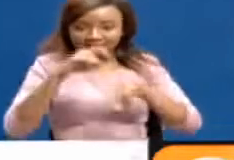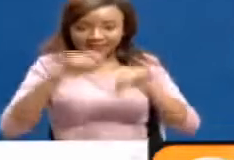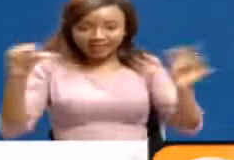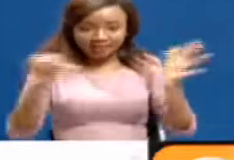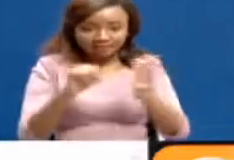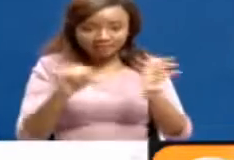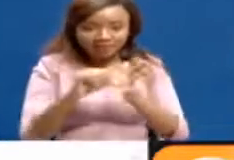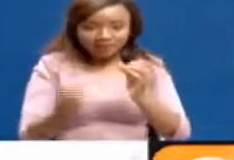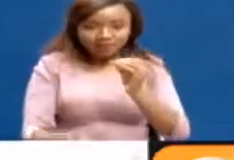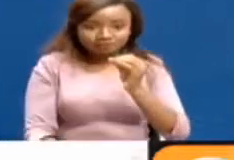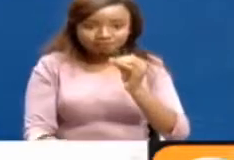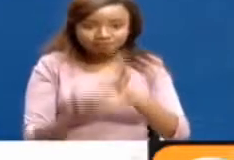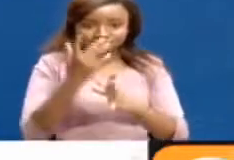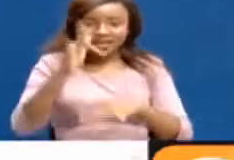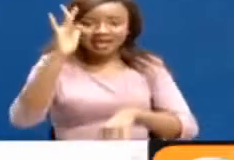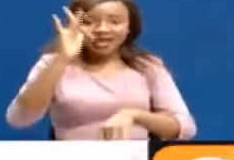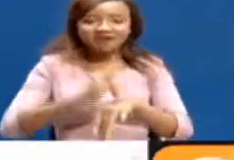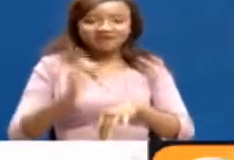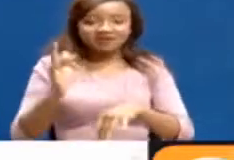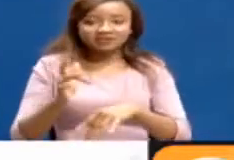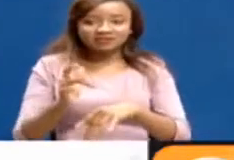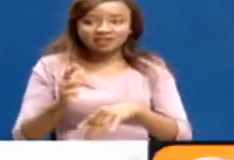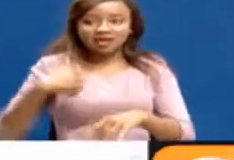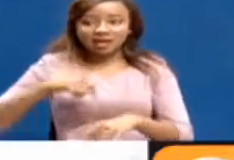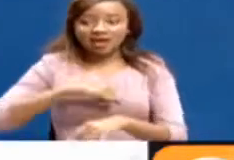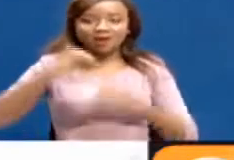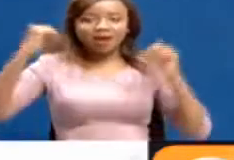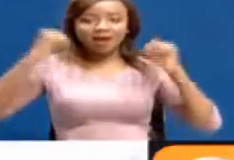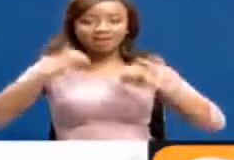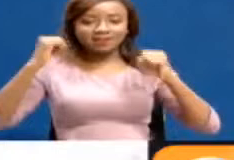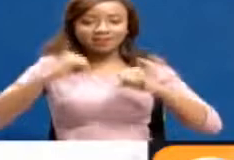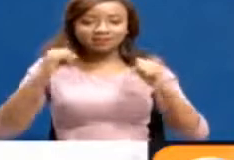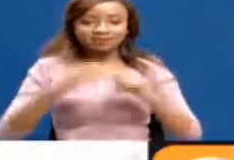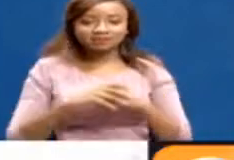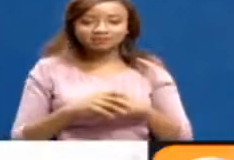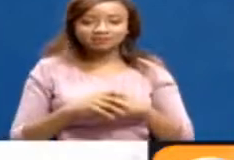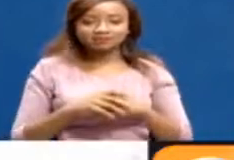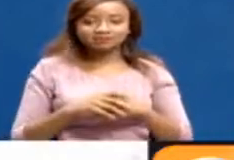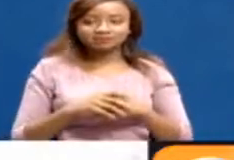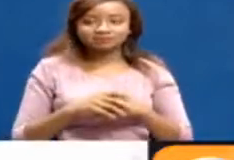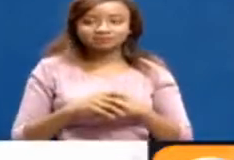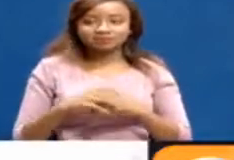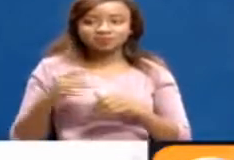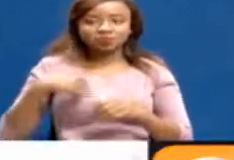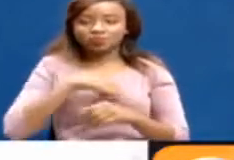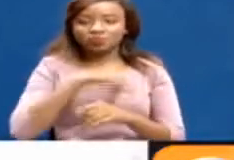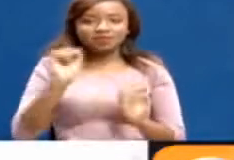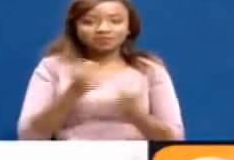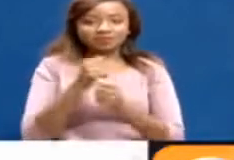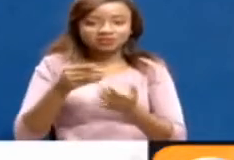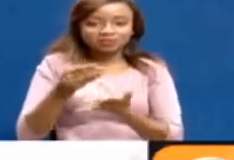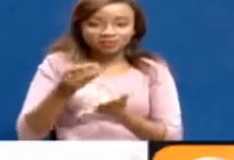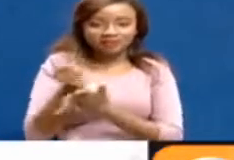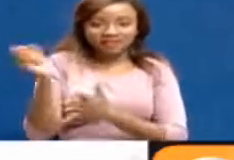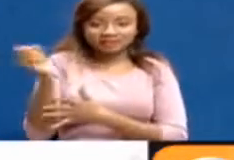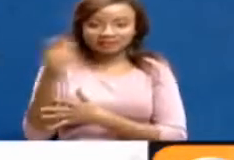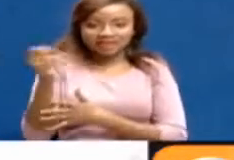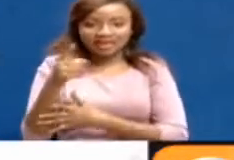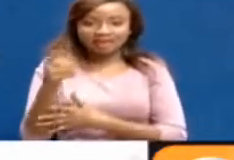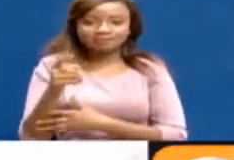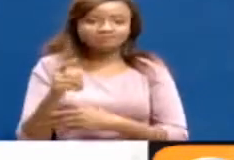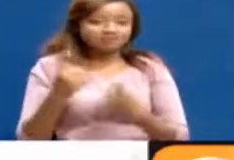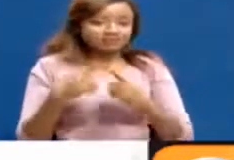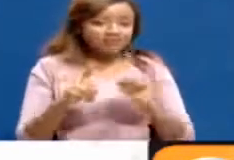adversely affects the ability of an employer to pay salaries and wages. Number one, we are saying